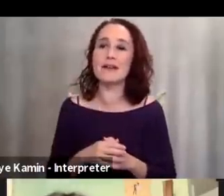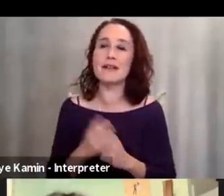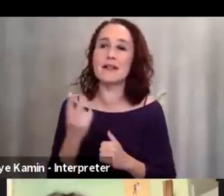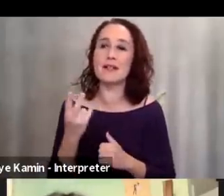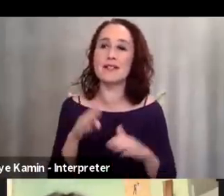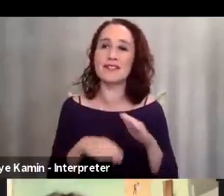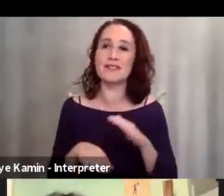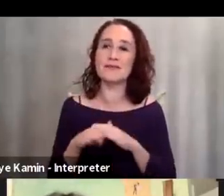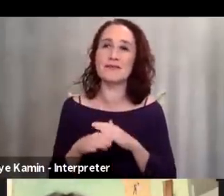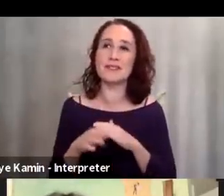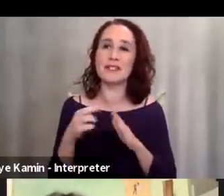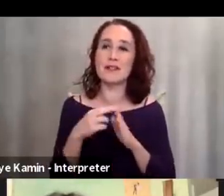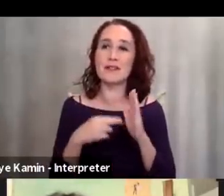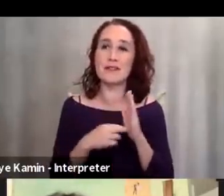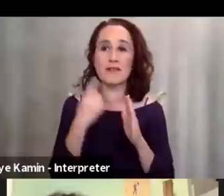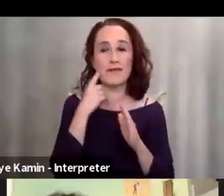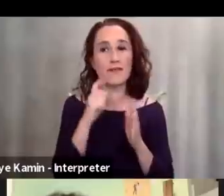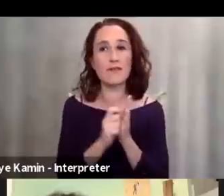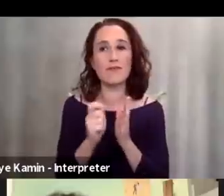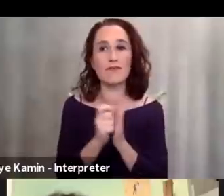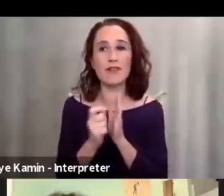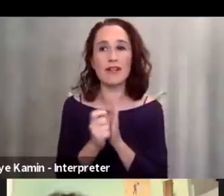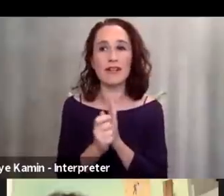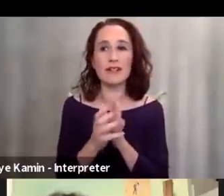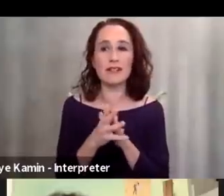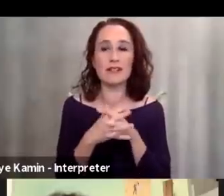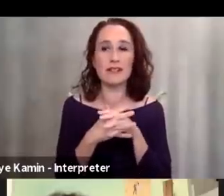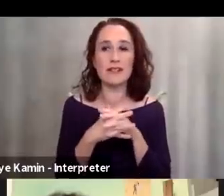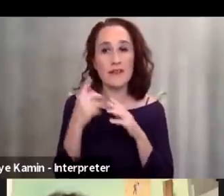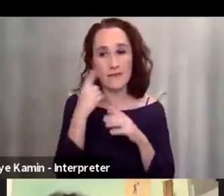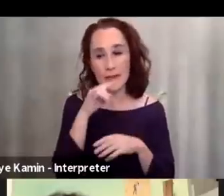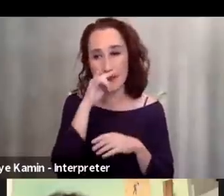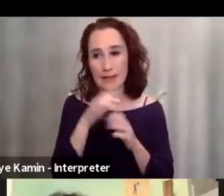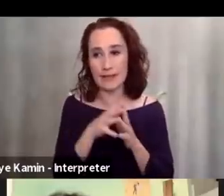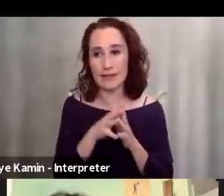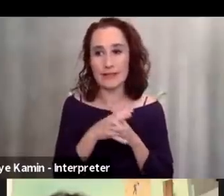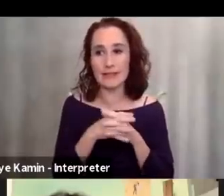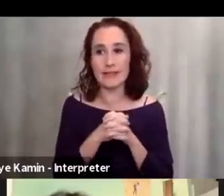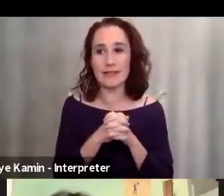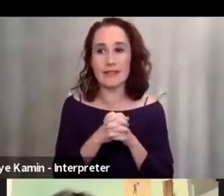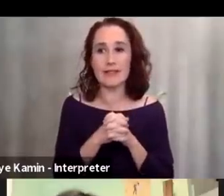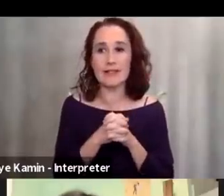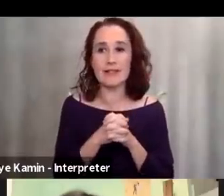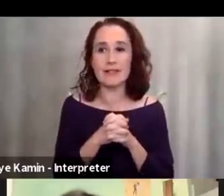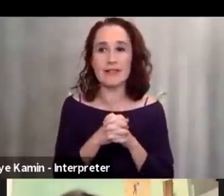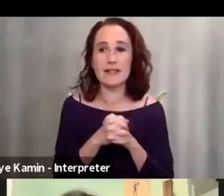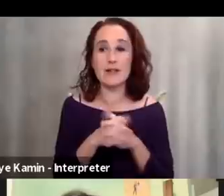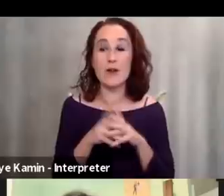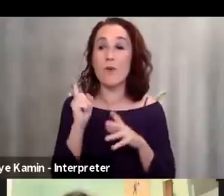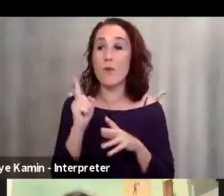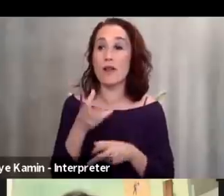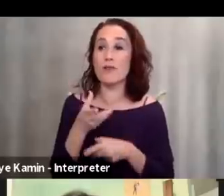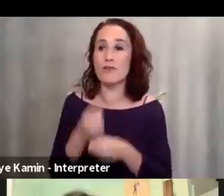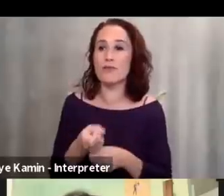basic rules for writing for kids are one, trust